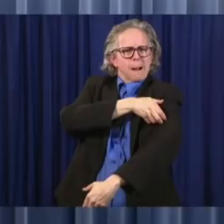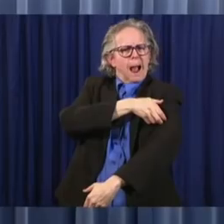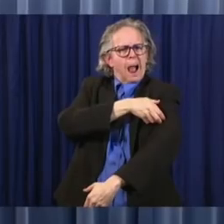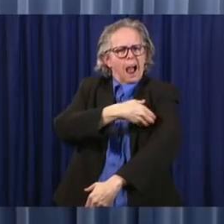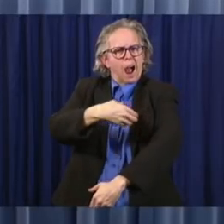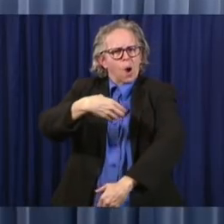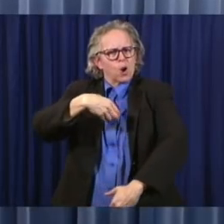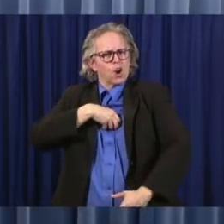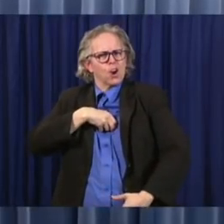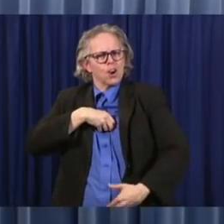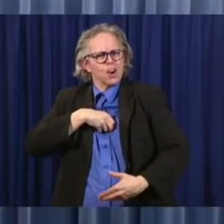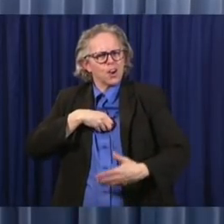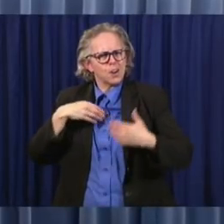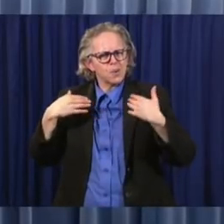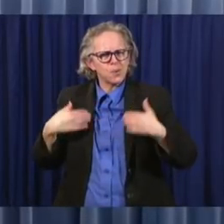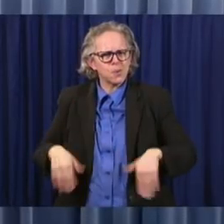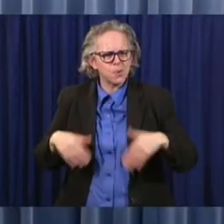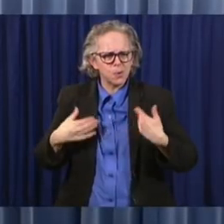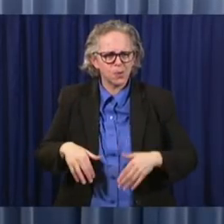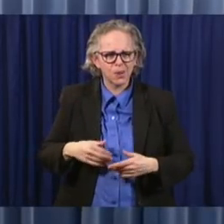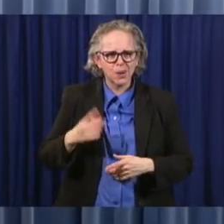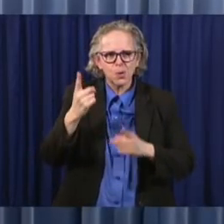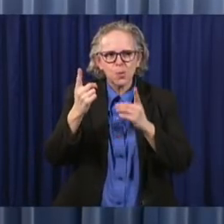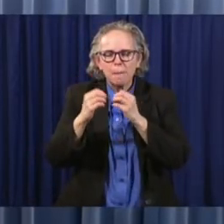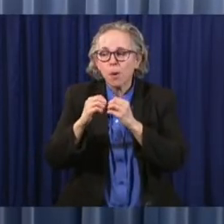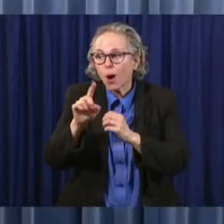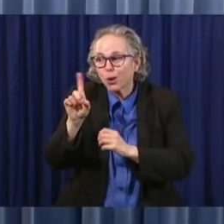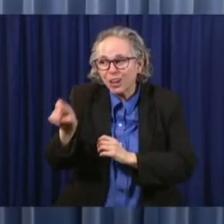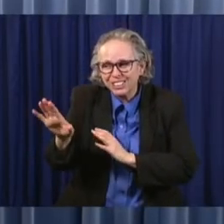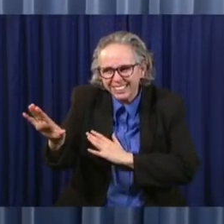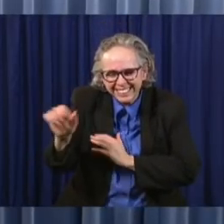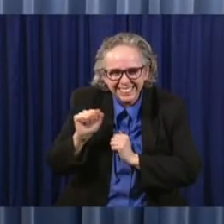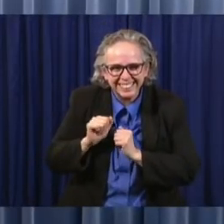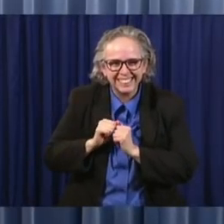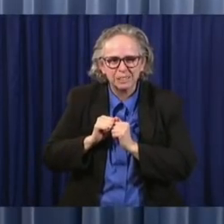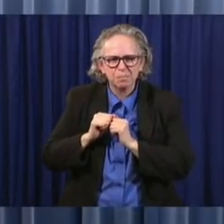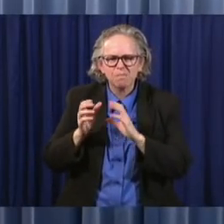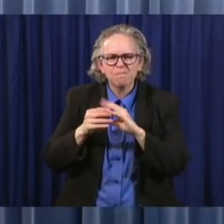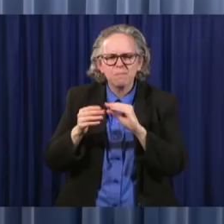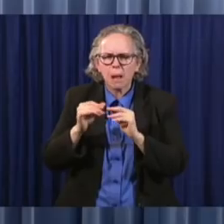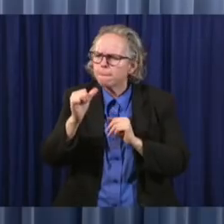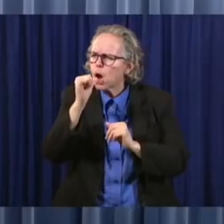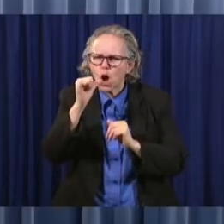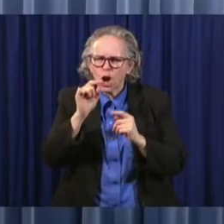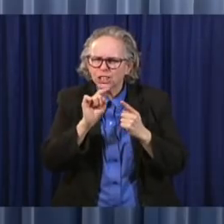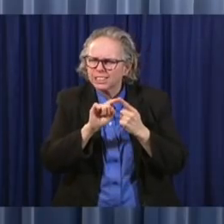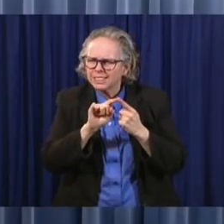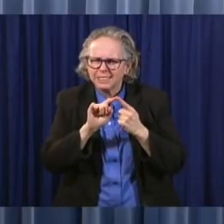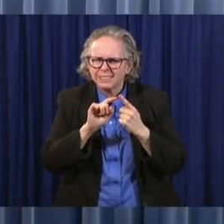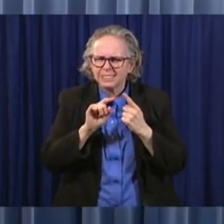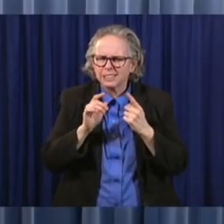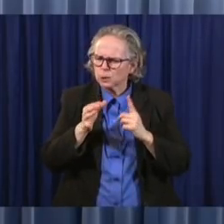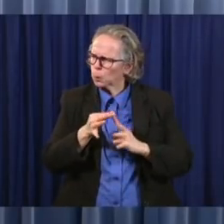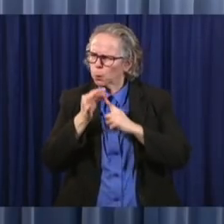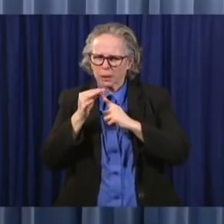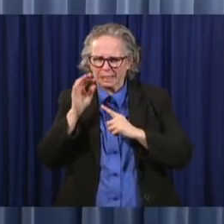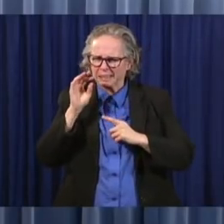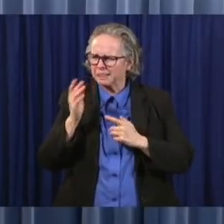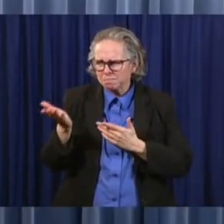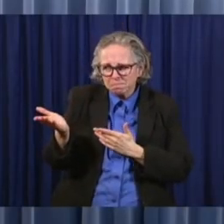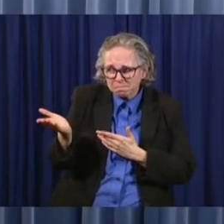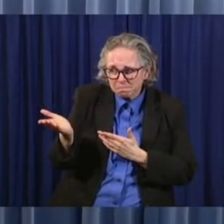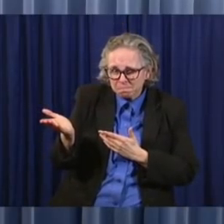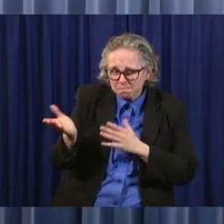One last question. Talk to us a moment about bars. Bars present a unique